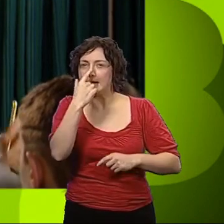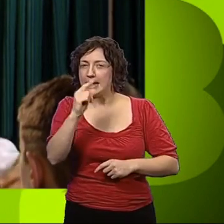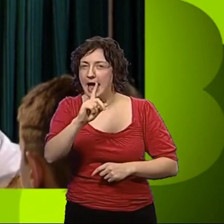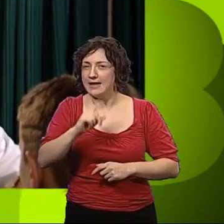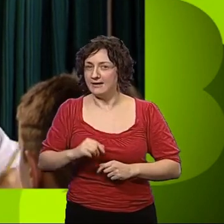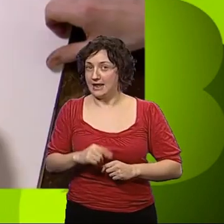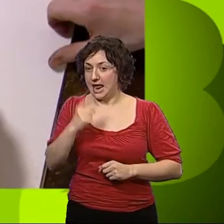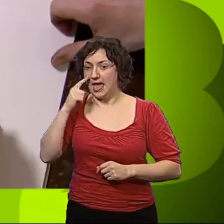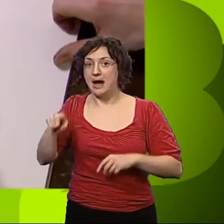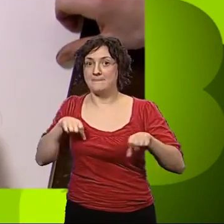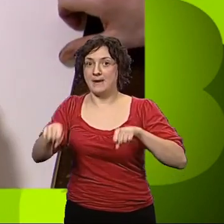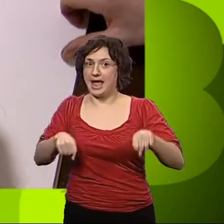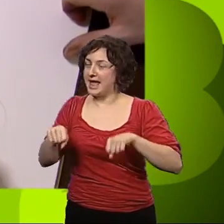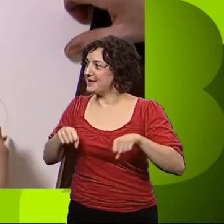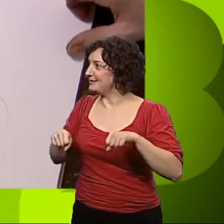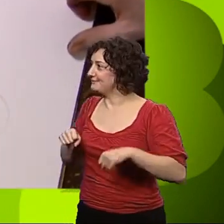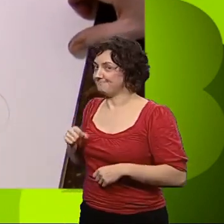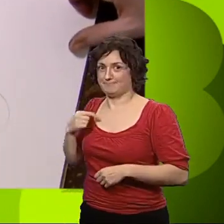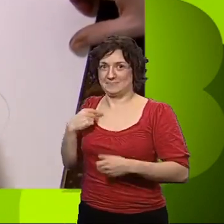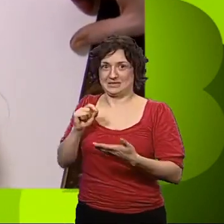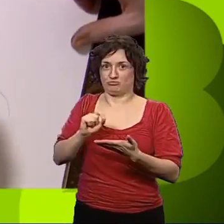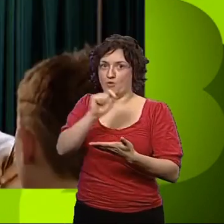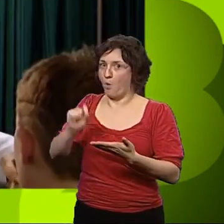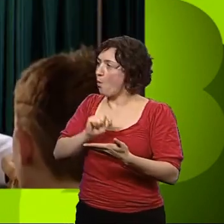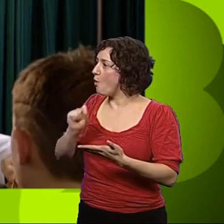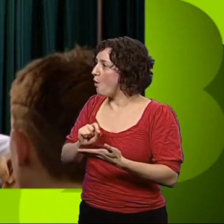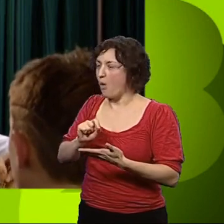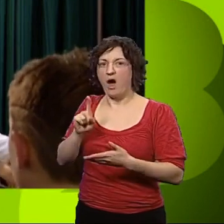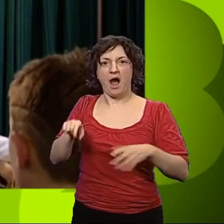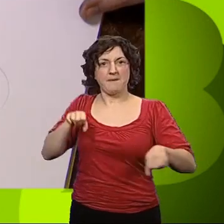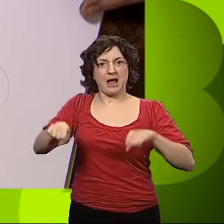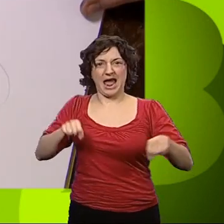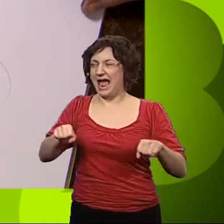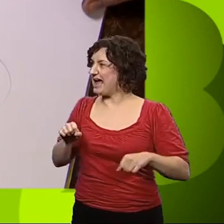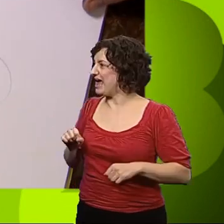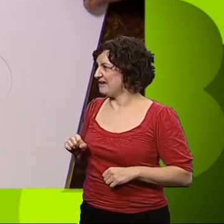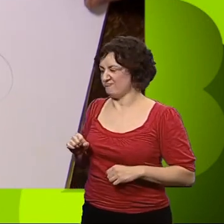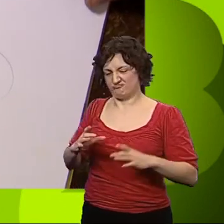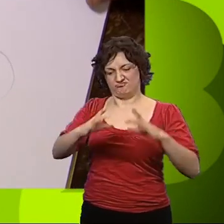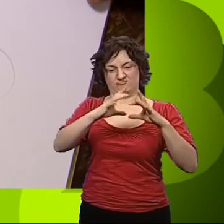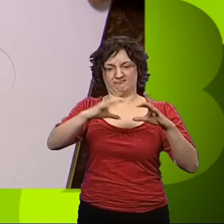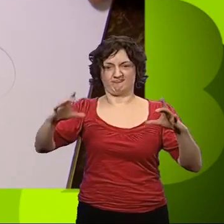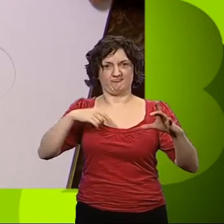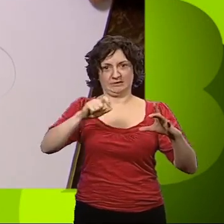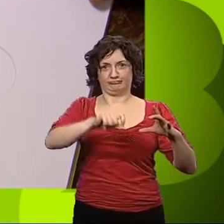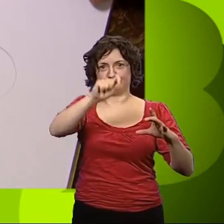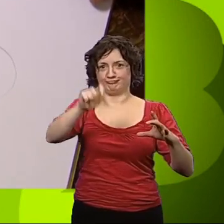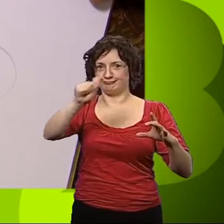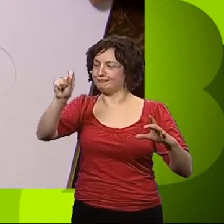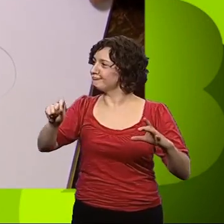pencil. Draw out a very simple bike shape. Basically 2 circles, a triangle. There's your